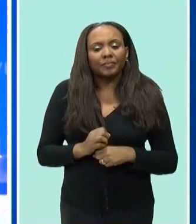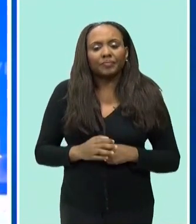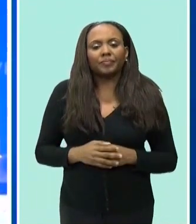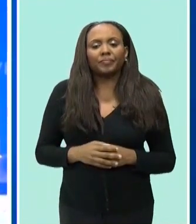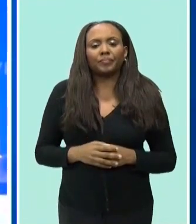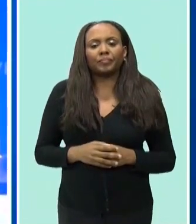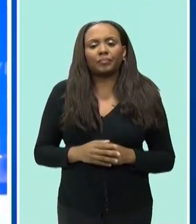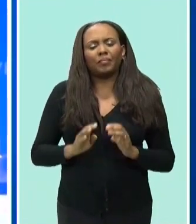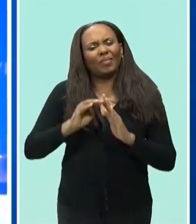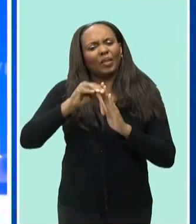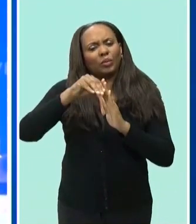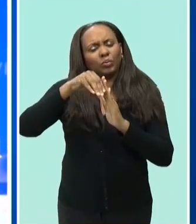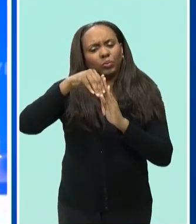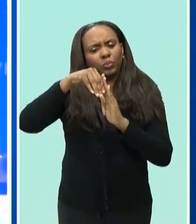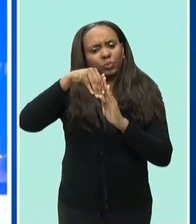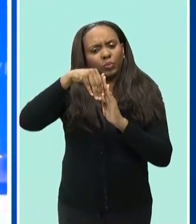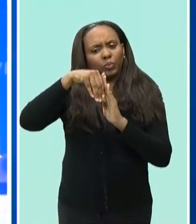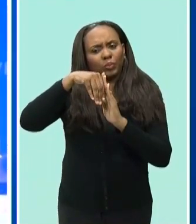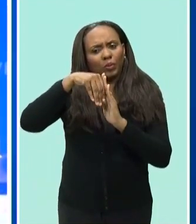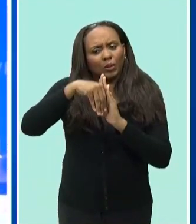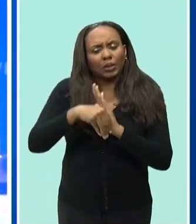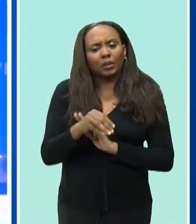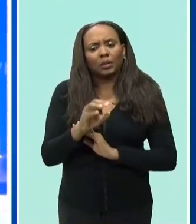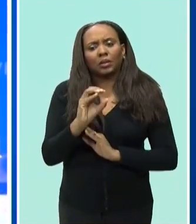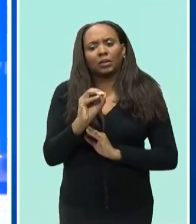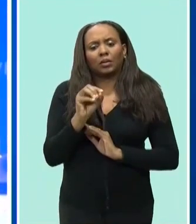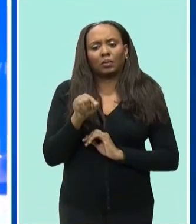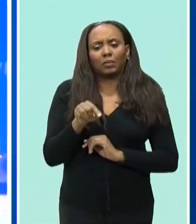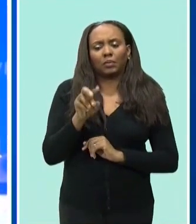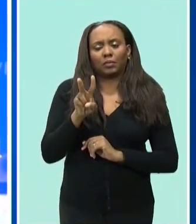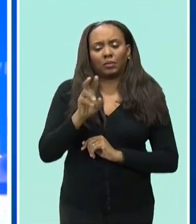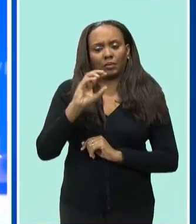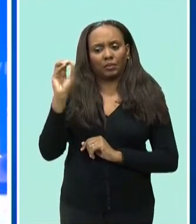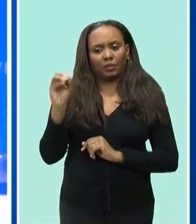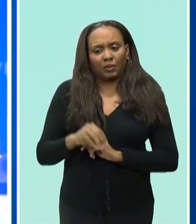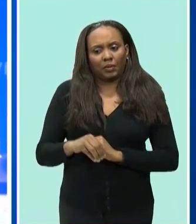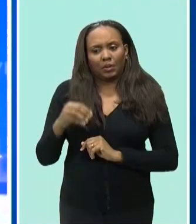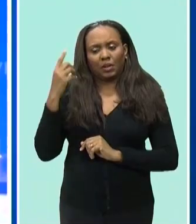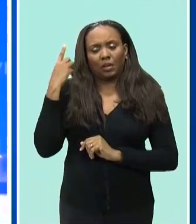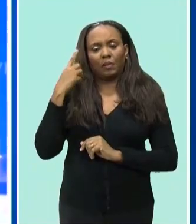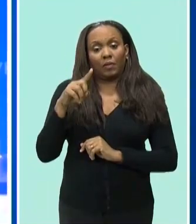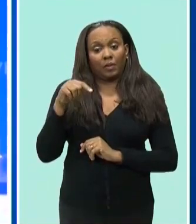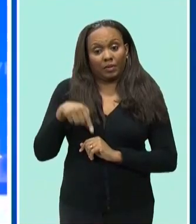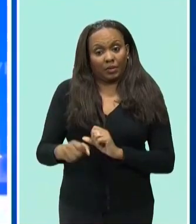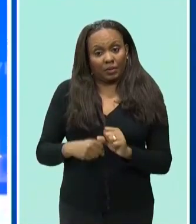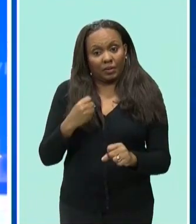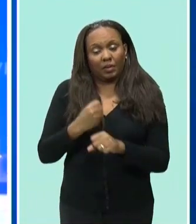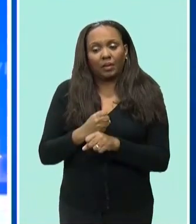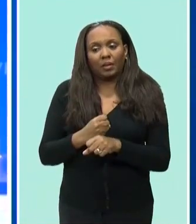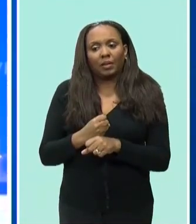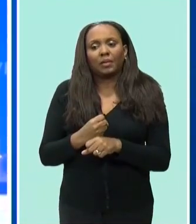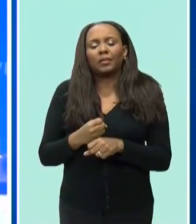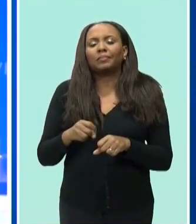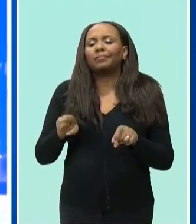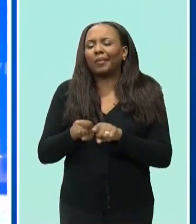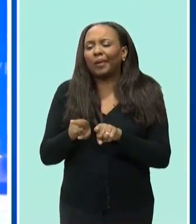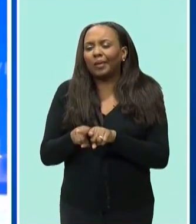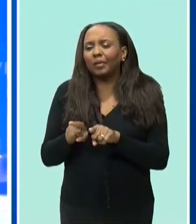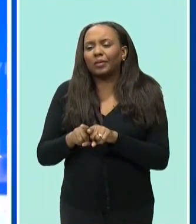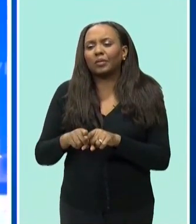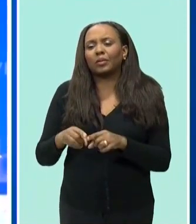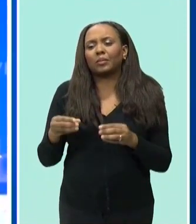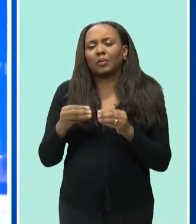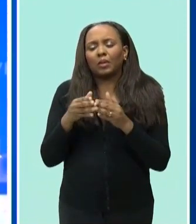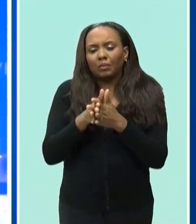The downward revision in growth of 0.2 percentage points for 2019 is also broad-based.